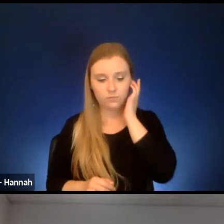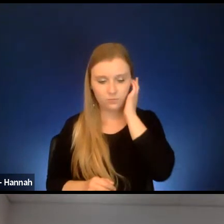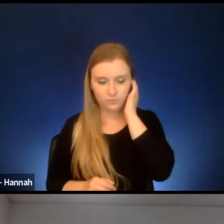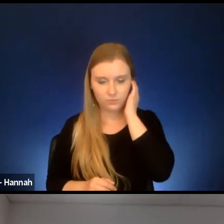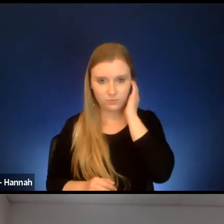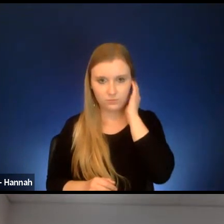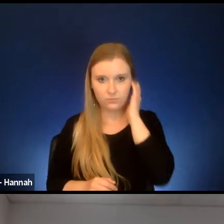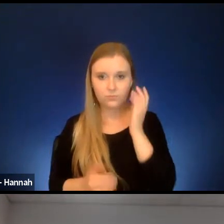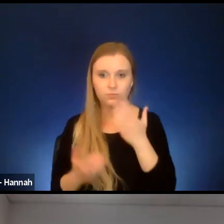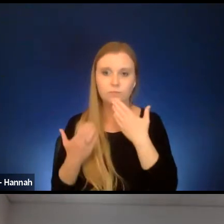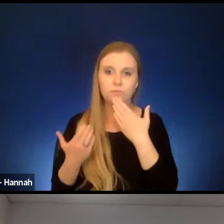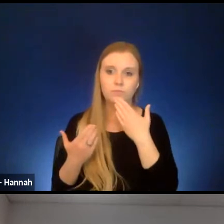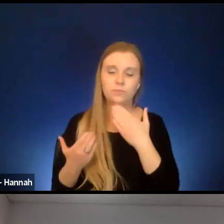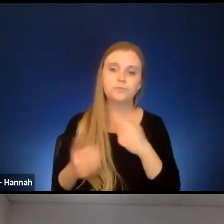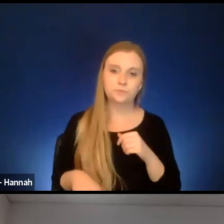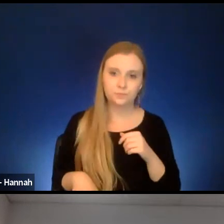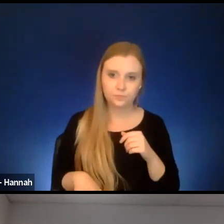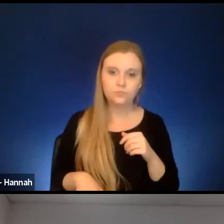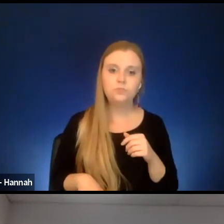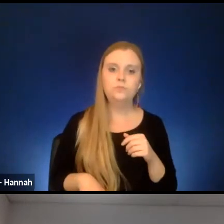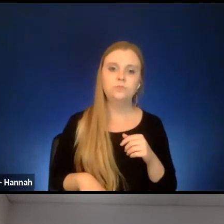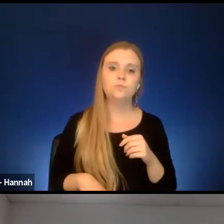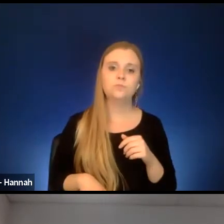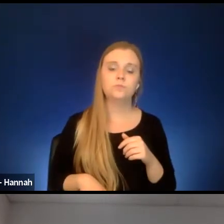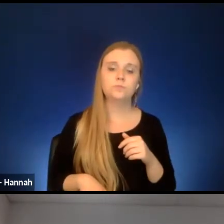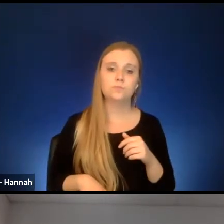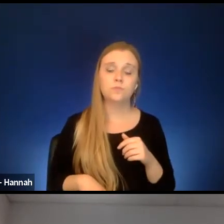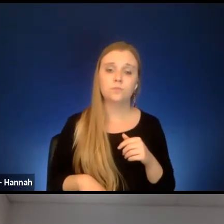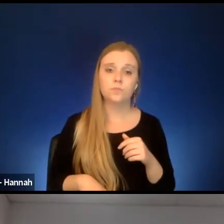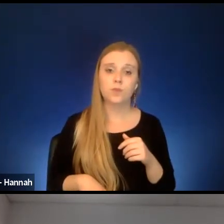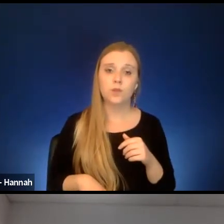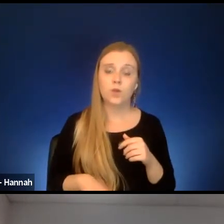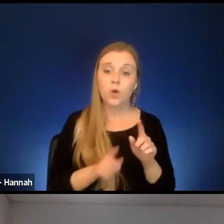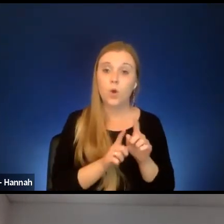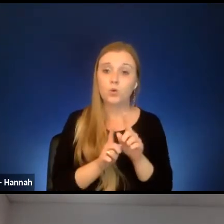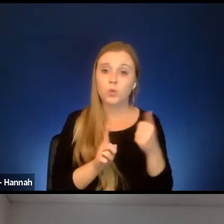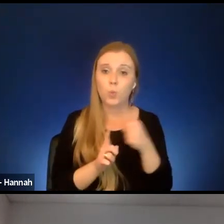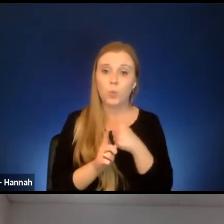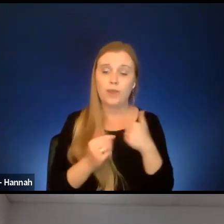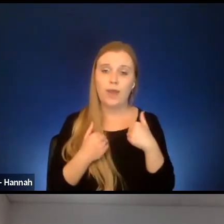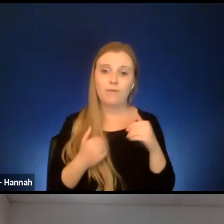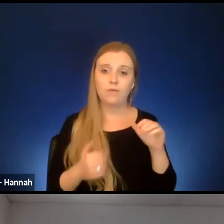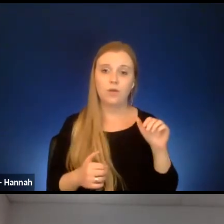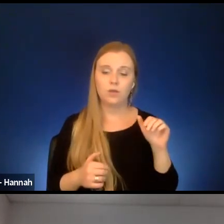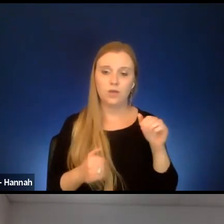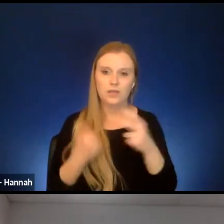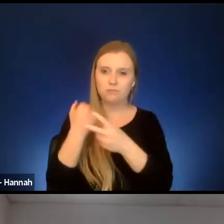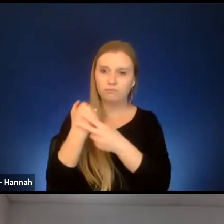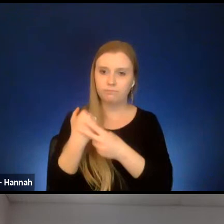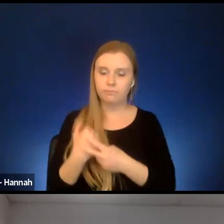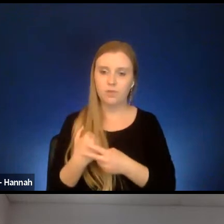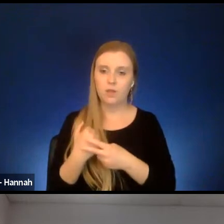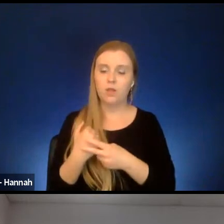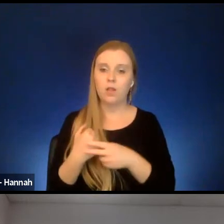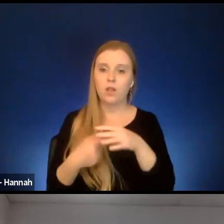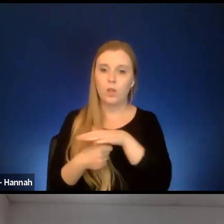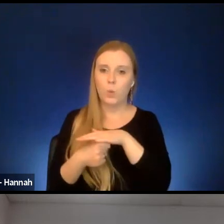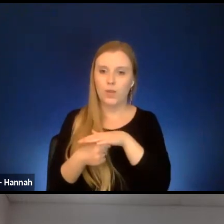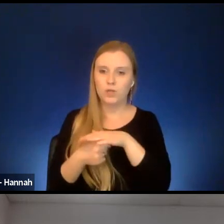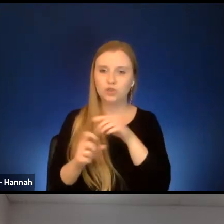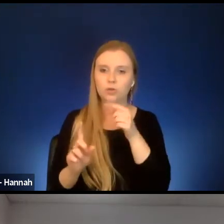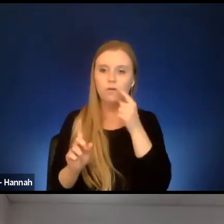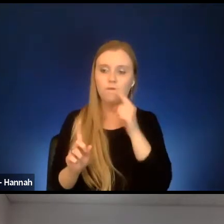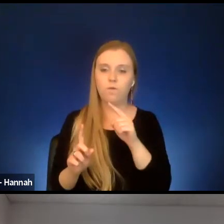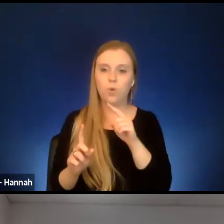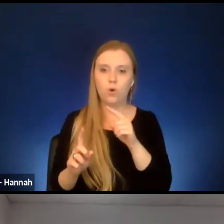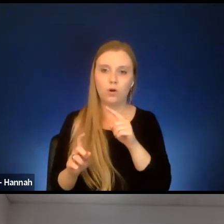Thank you, Dr. Spencer. I'd also like to share with the group, we also have an archived location of where you can find the past meetings for further